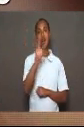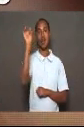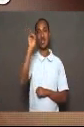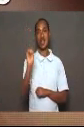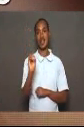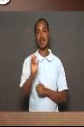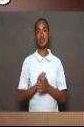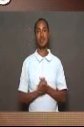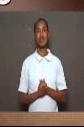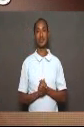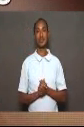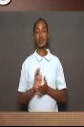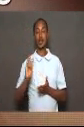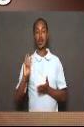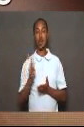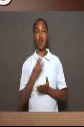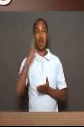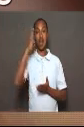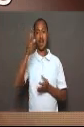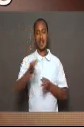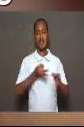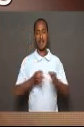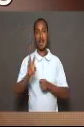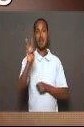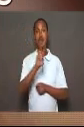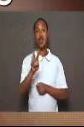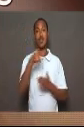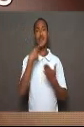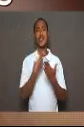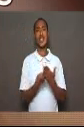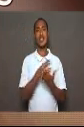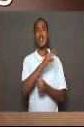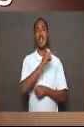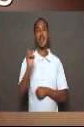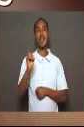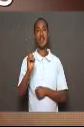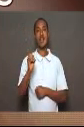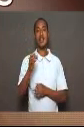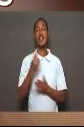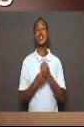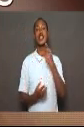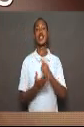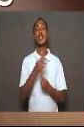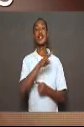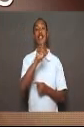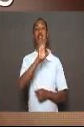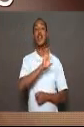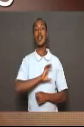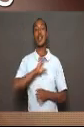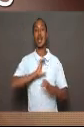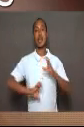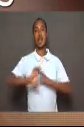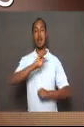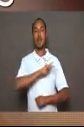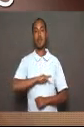peroxides. We will define both of these and discuss their chemical